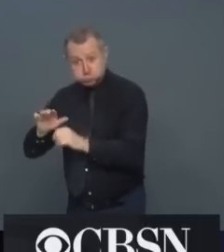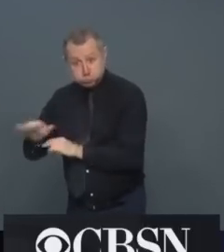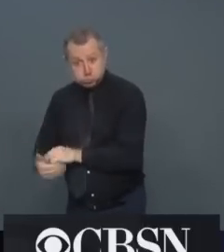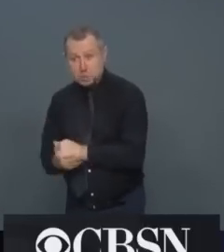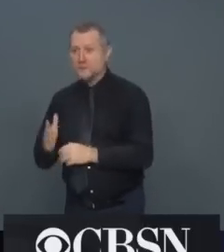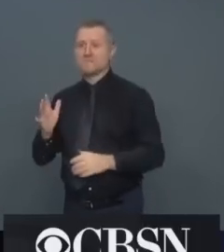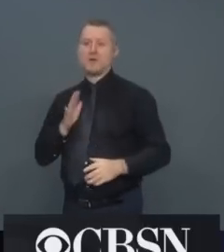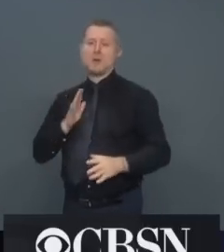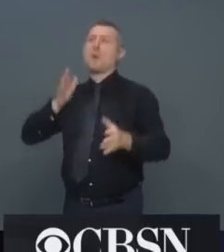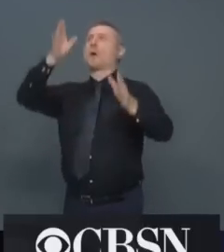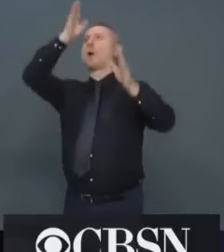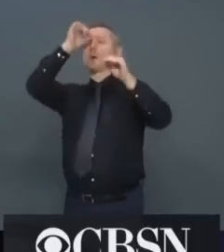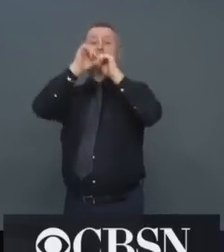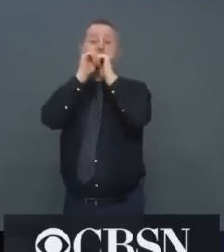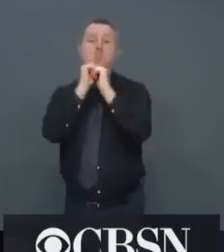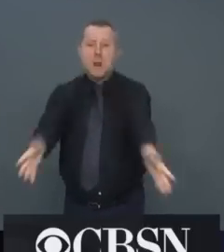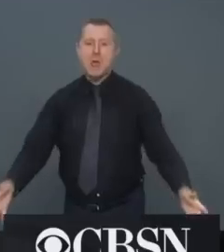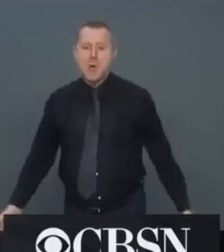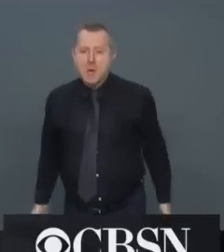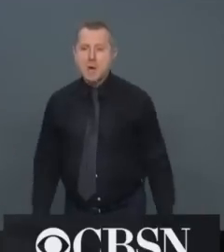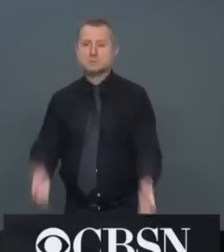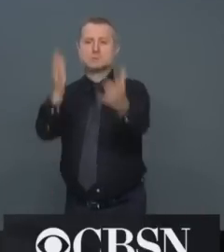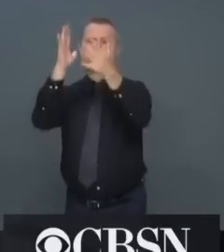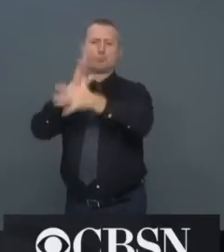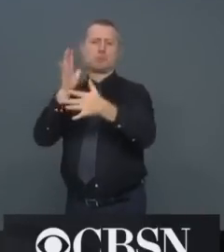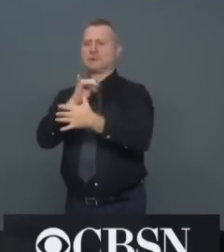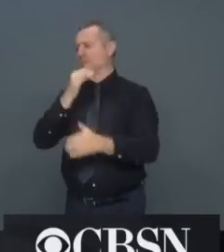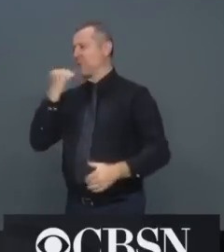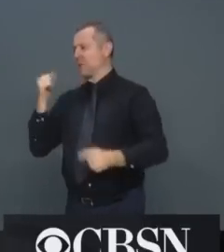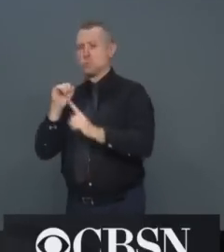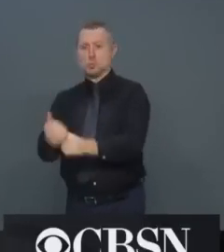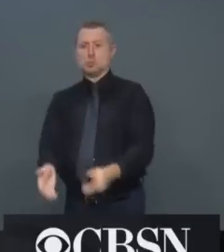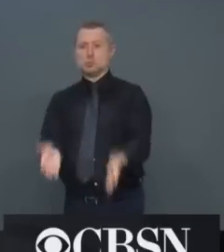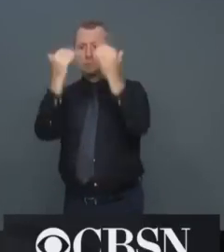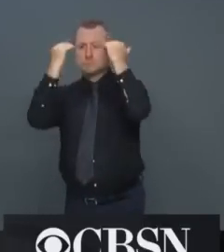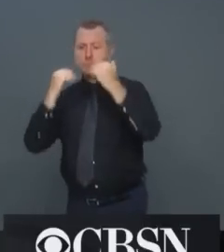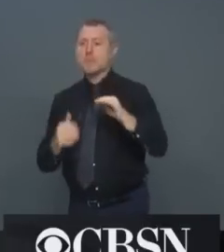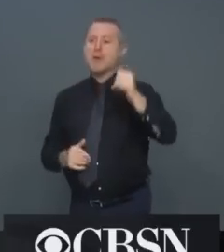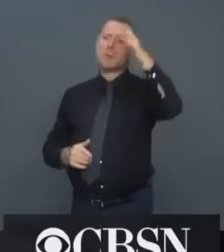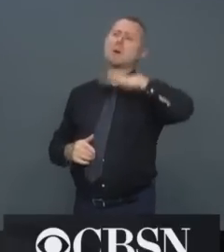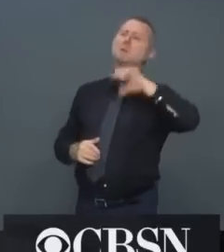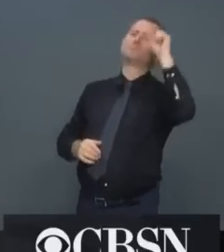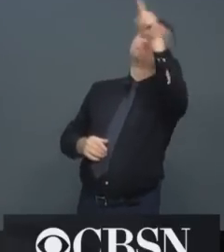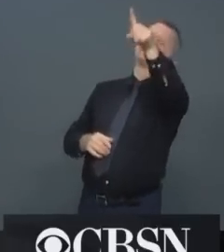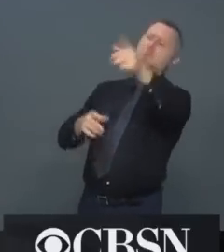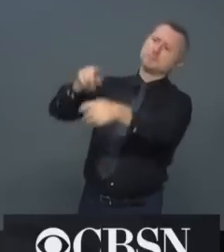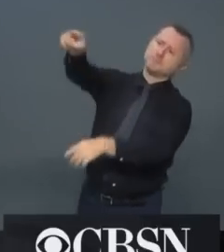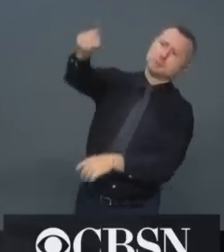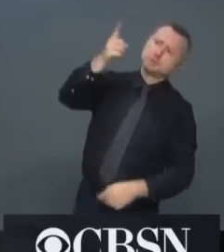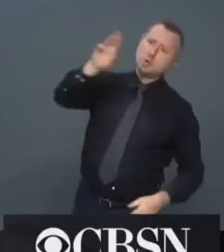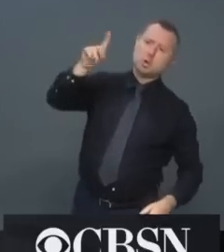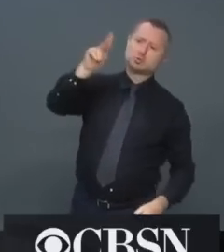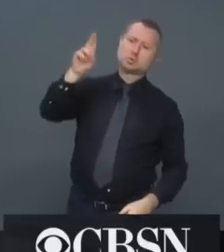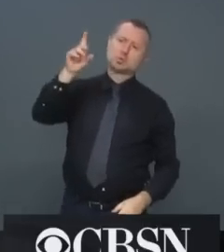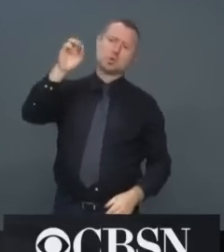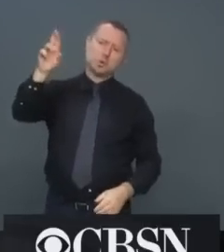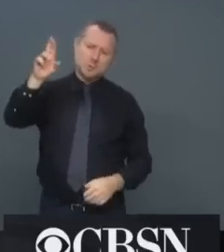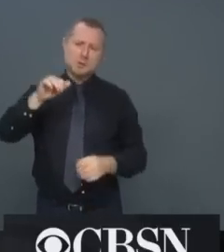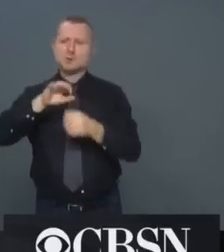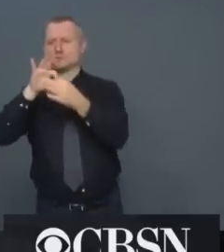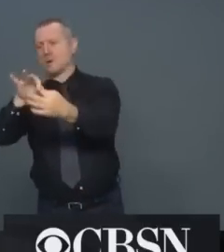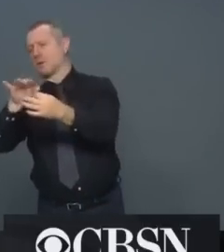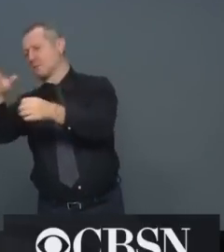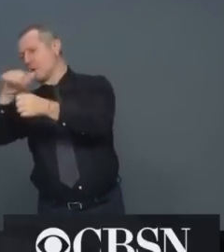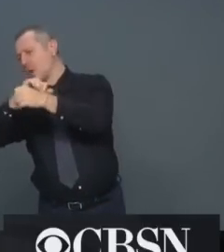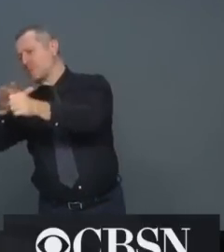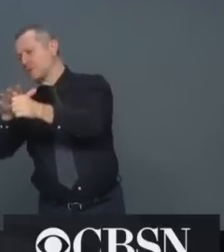That'd be the best situation for everybody, right? For Dr. Zucker, two questions related to coronavirus. How do you think Long Island schools reopening